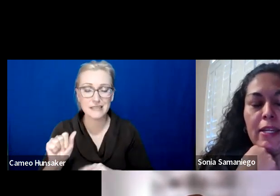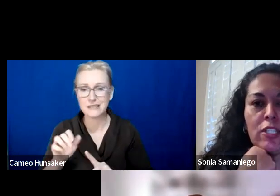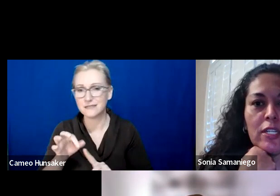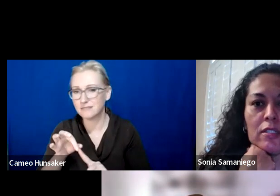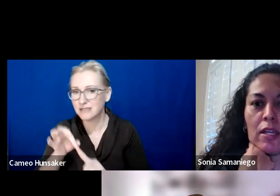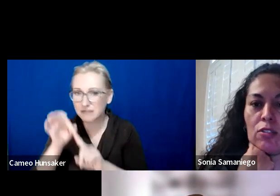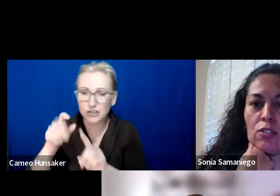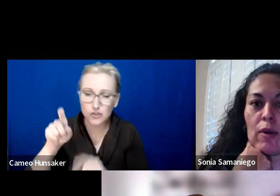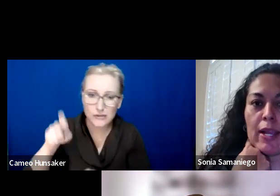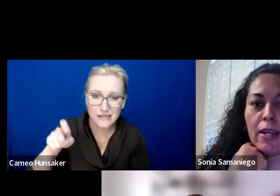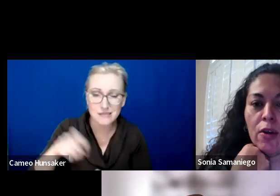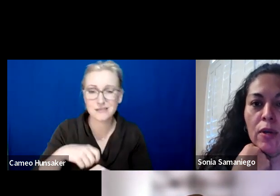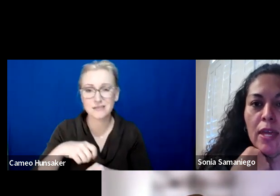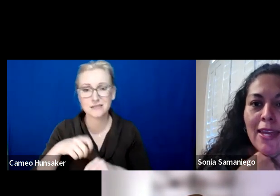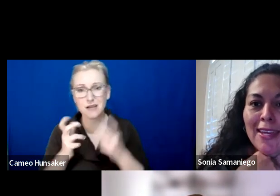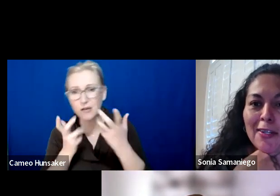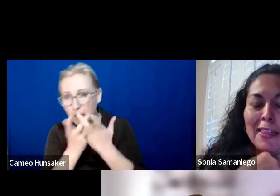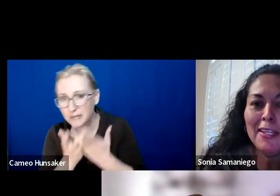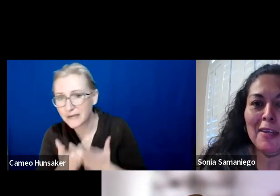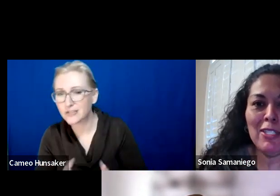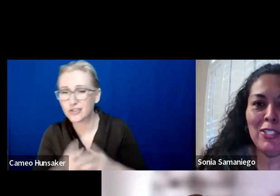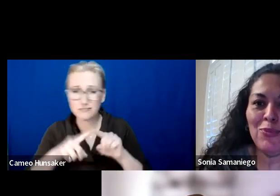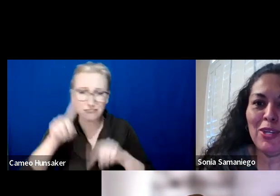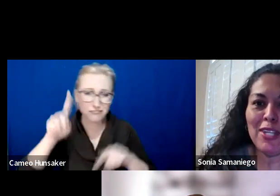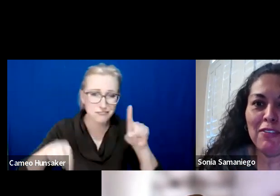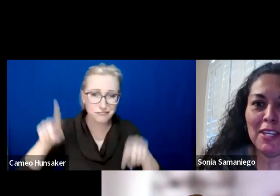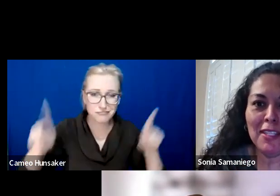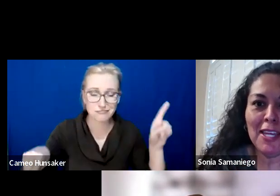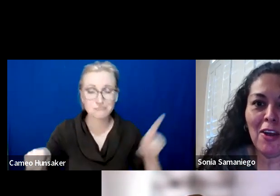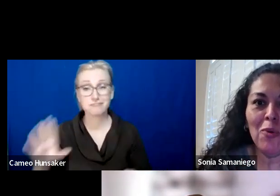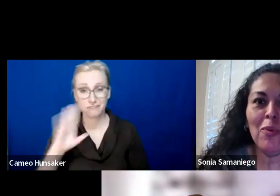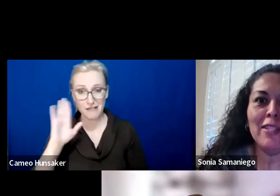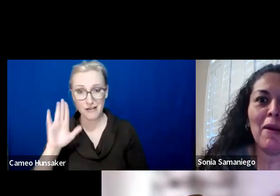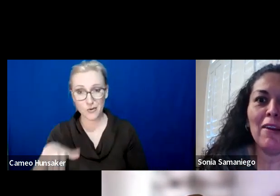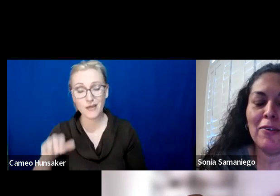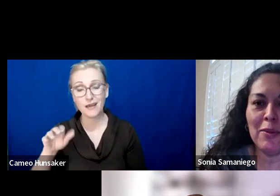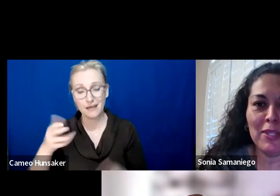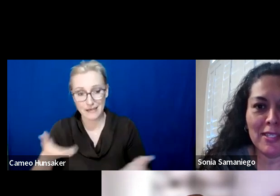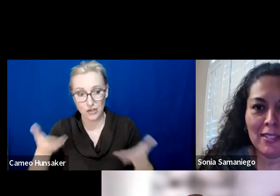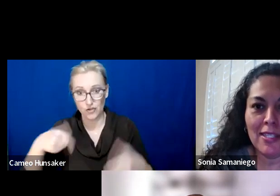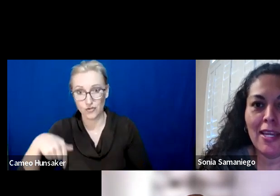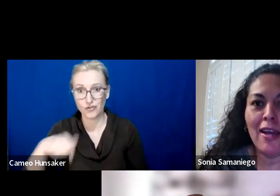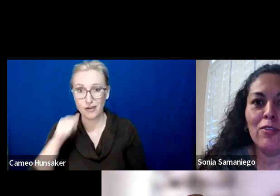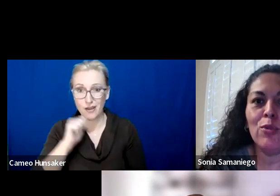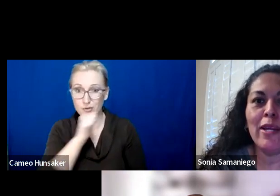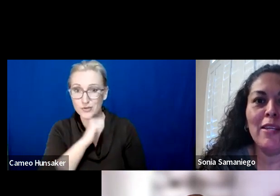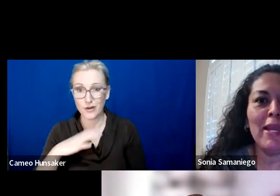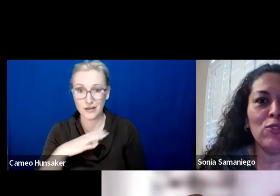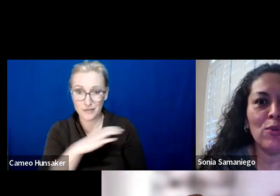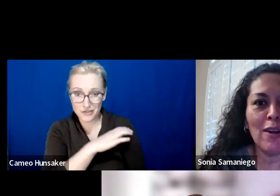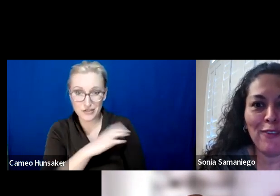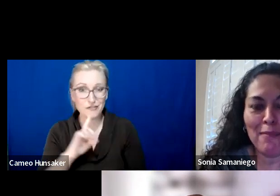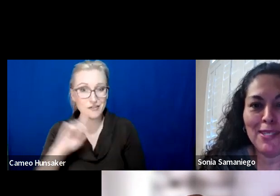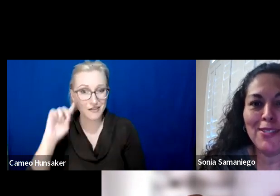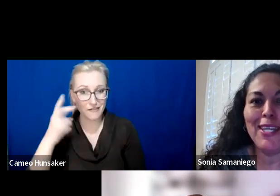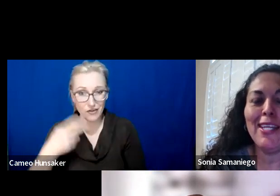any accommodations. And so I know here at the commission, we are definitely always partnering with ACDL, trying